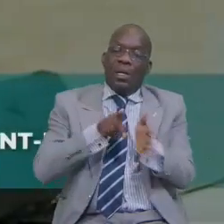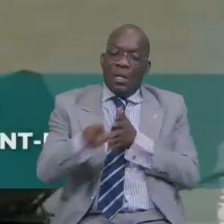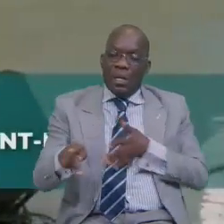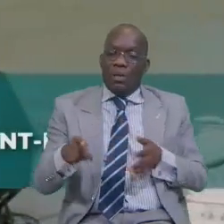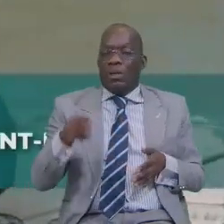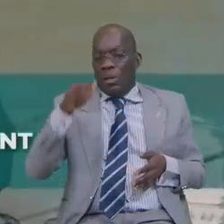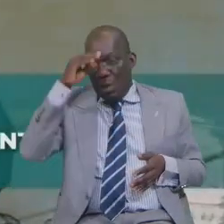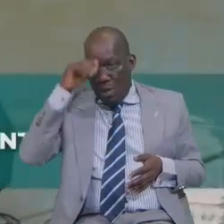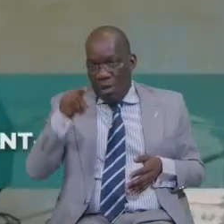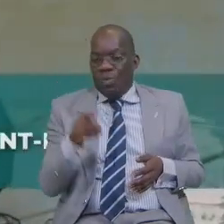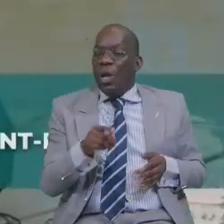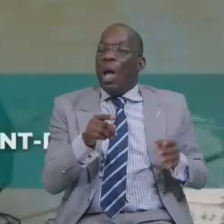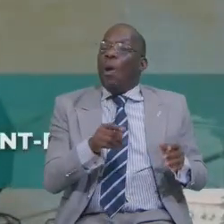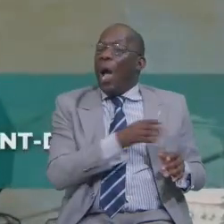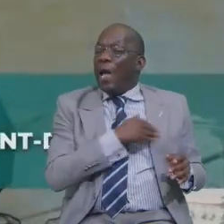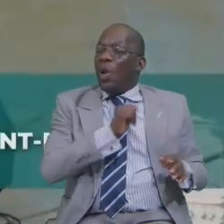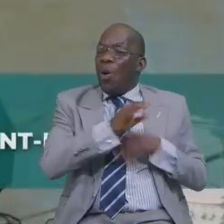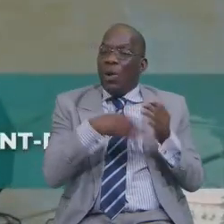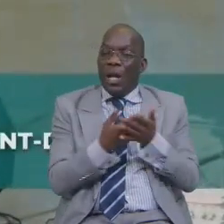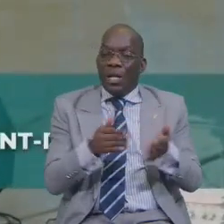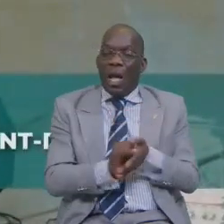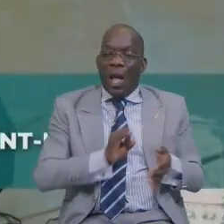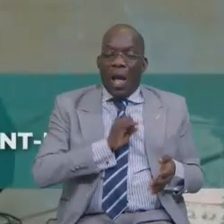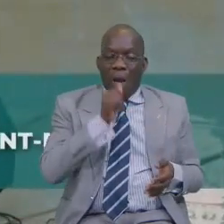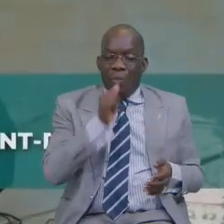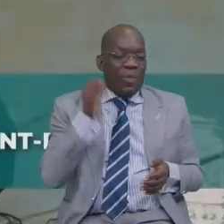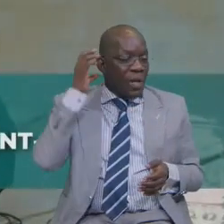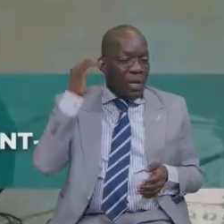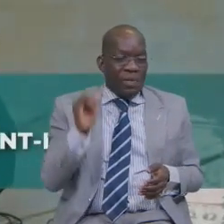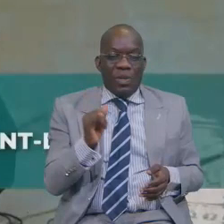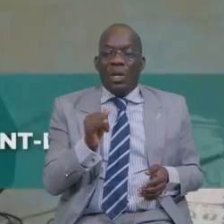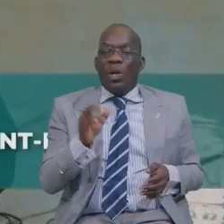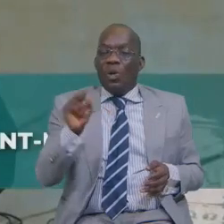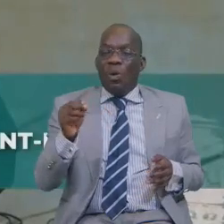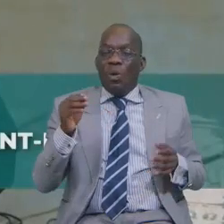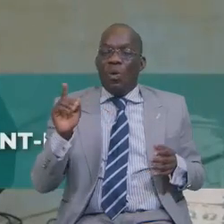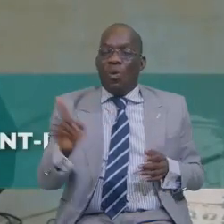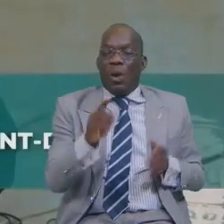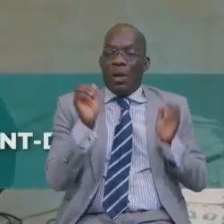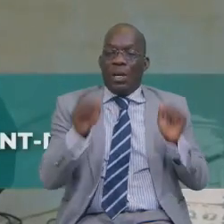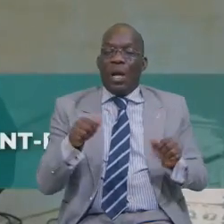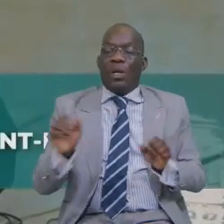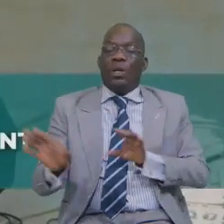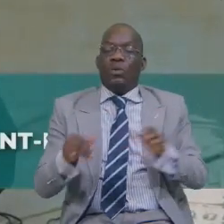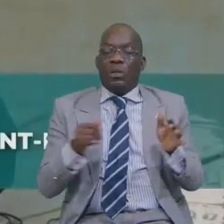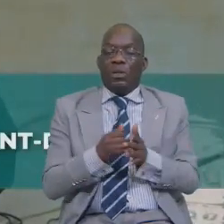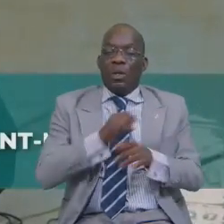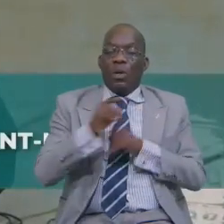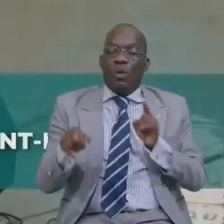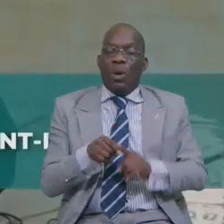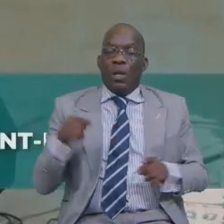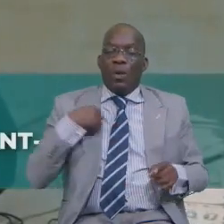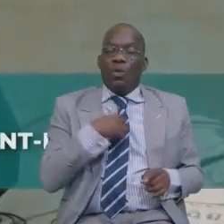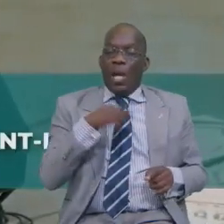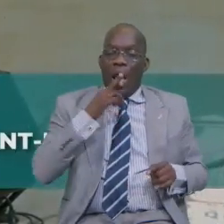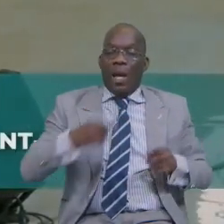can do something like this except somebody who had died and come back again. When we're revived, when we're